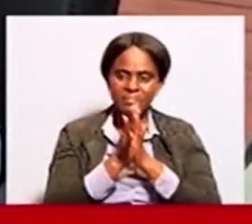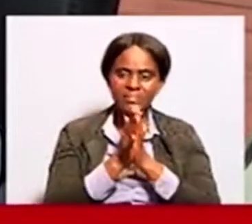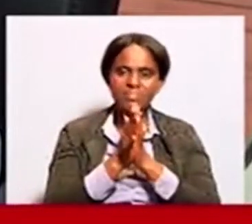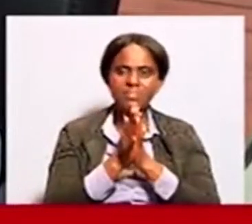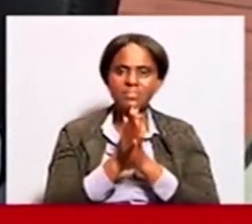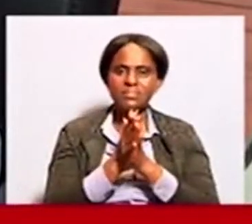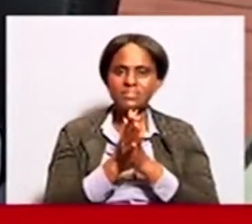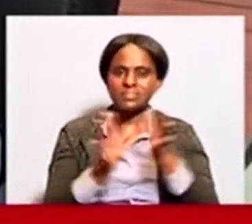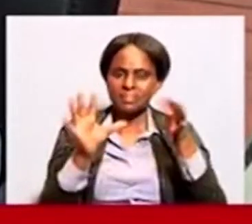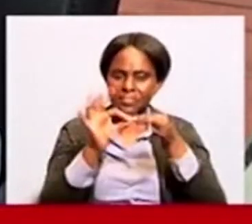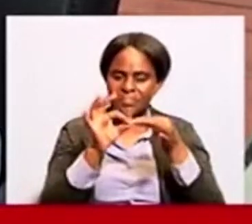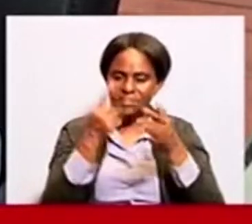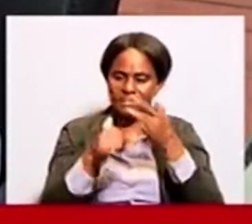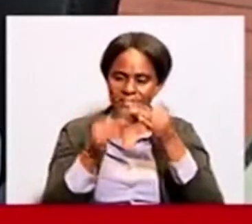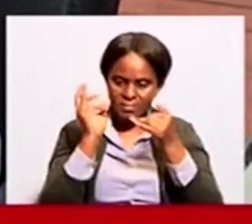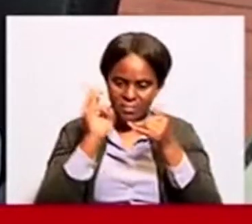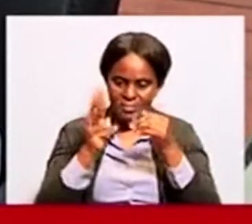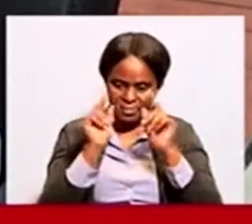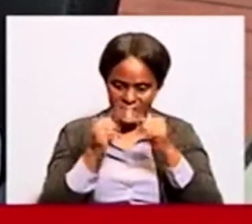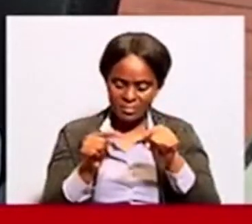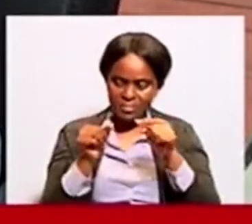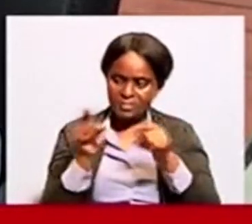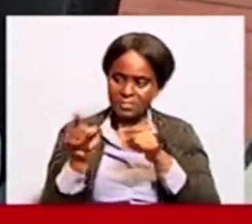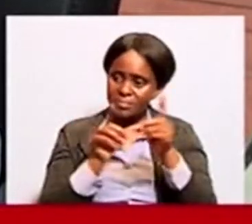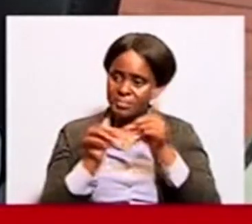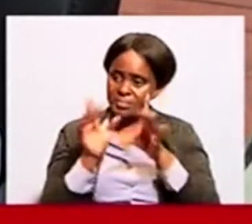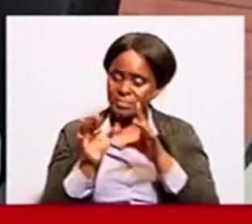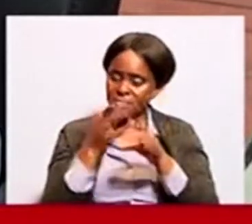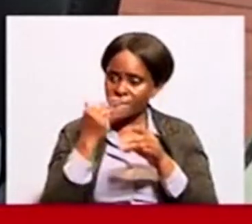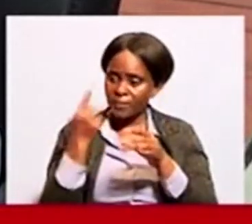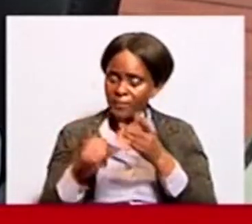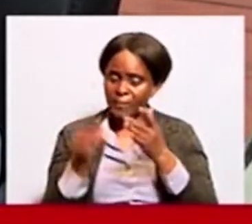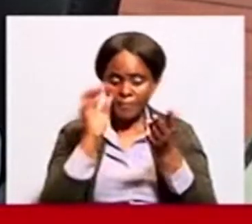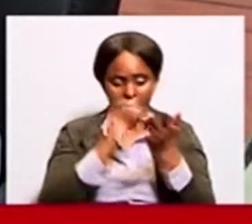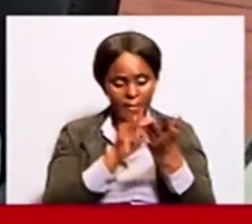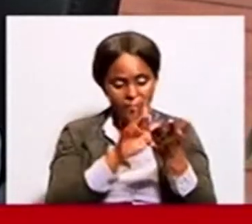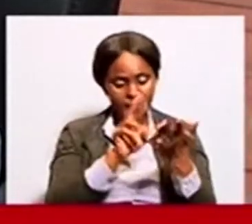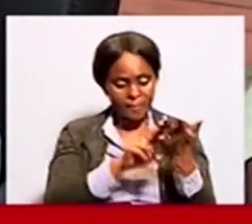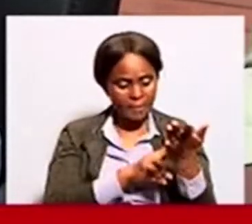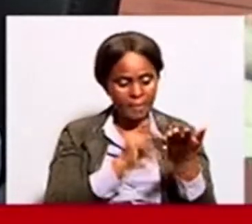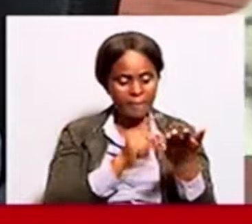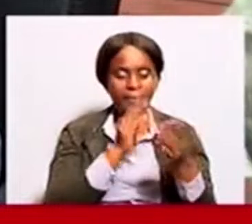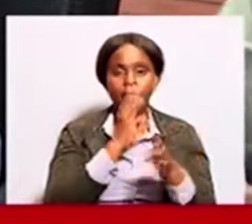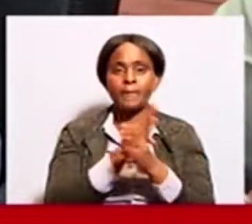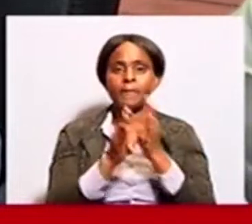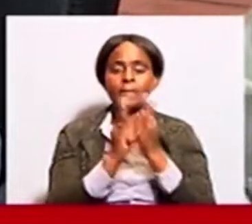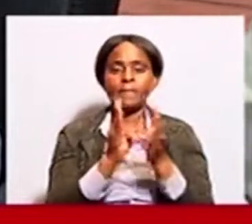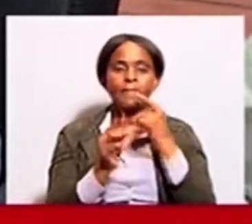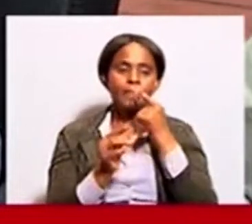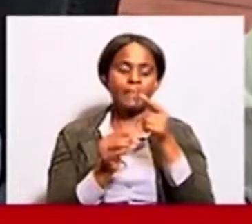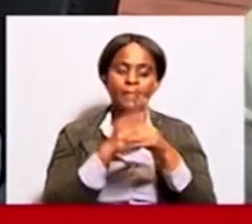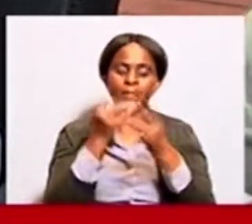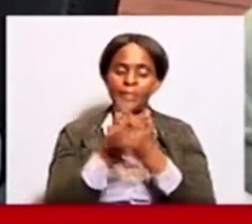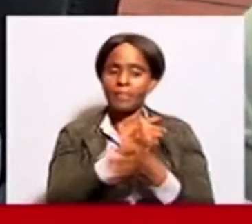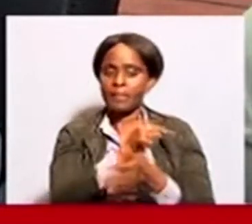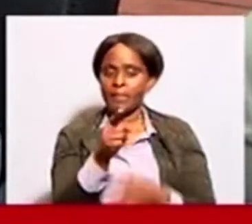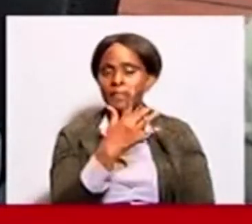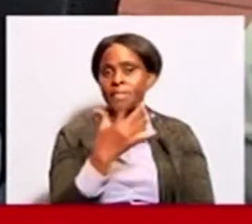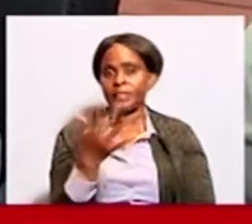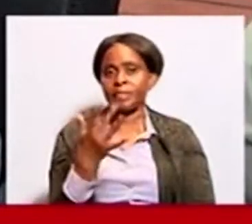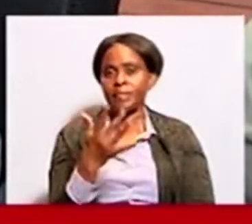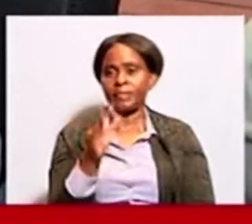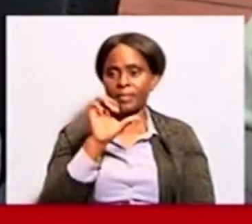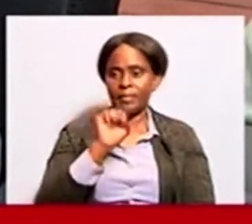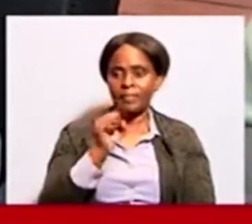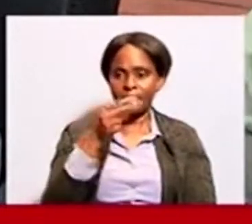lien. So what would happen to you, Director? You should be put on record. If this contractor says all these things that